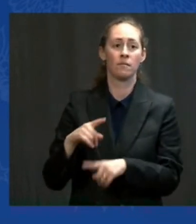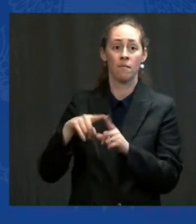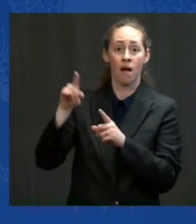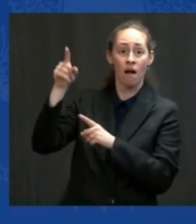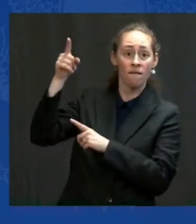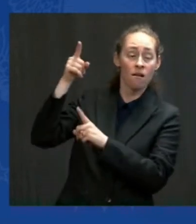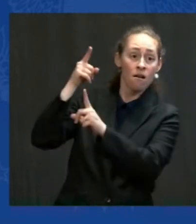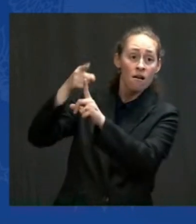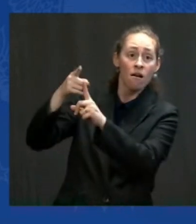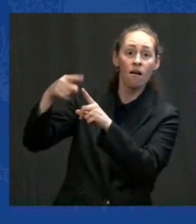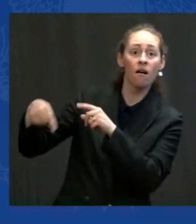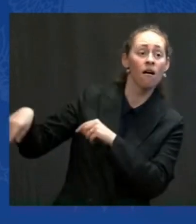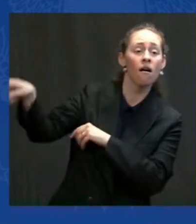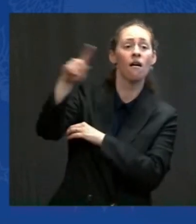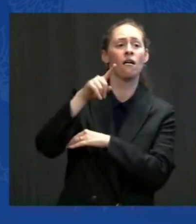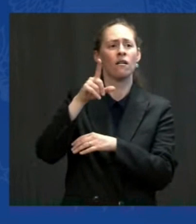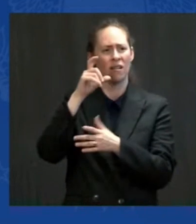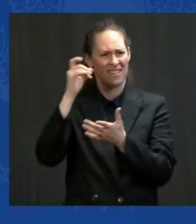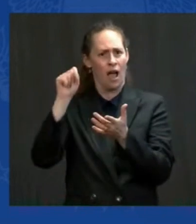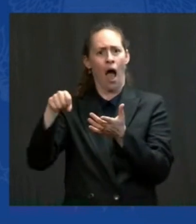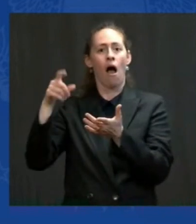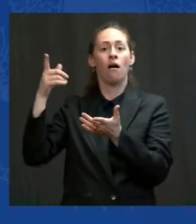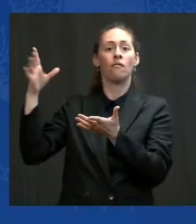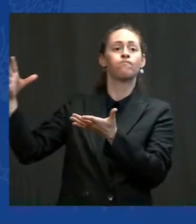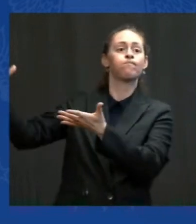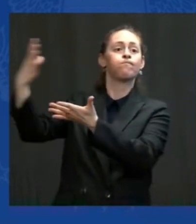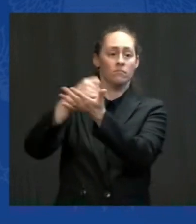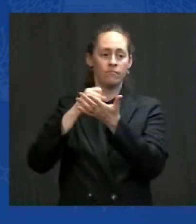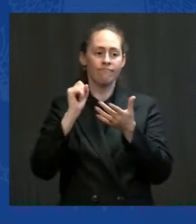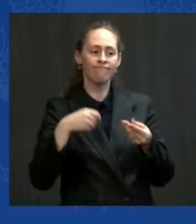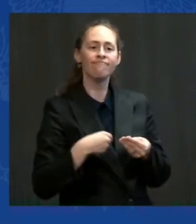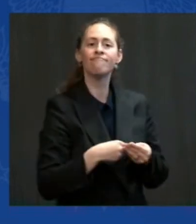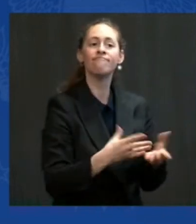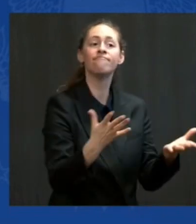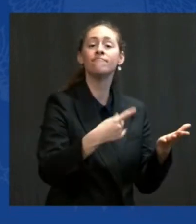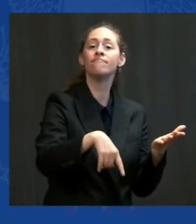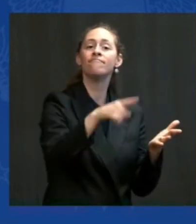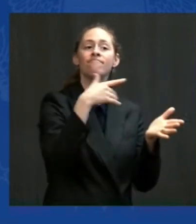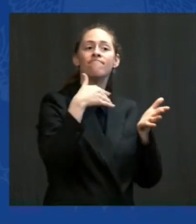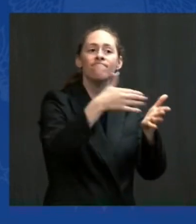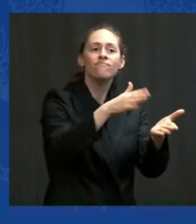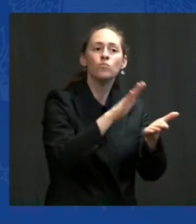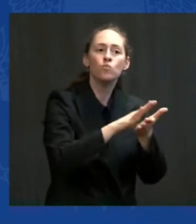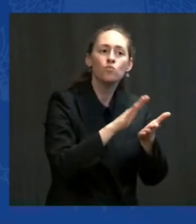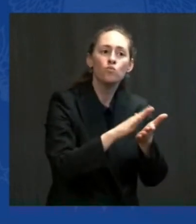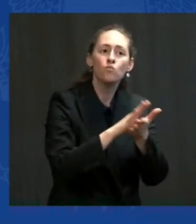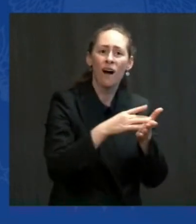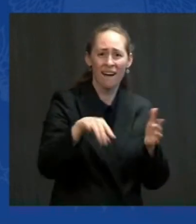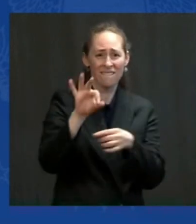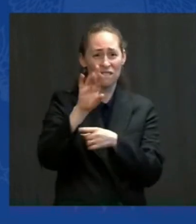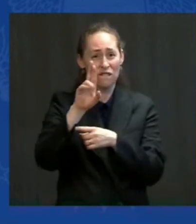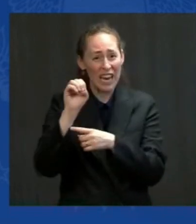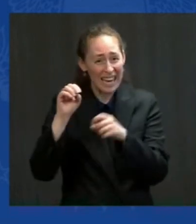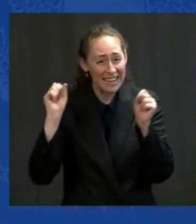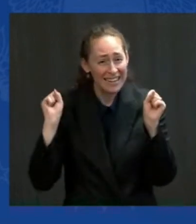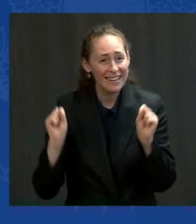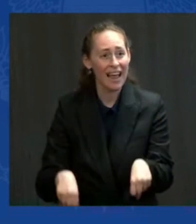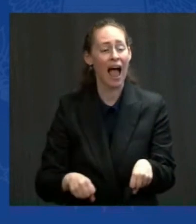change, enough to provide for 2 years free community college for every student in America. Now,